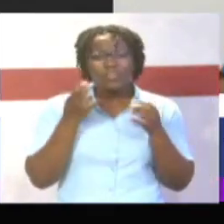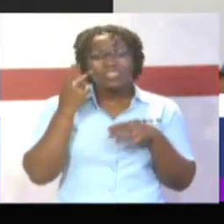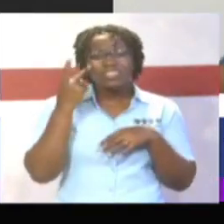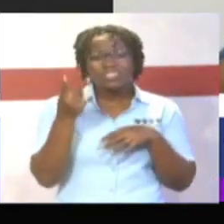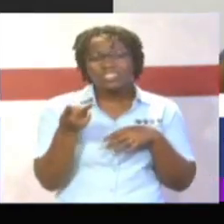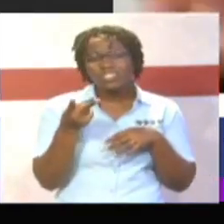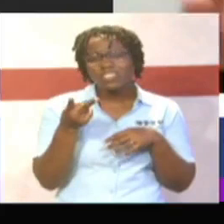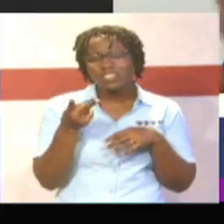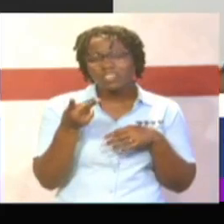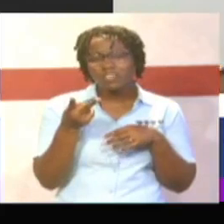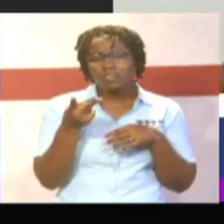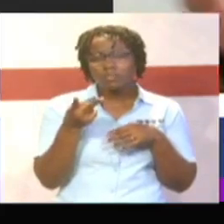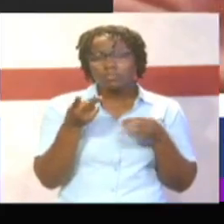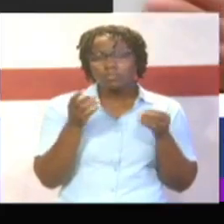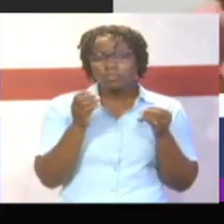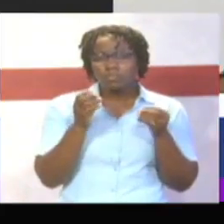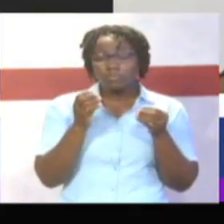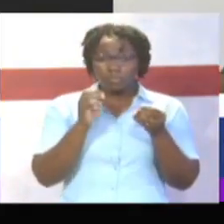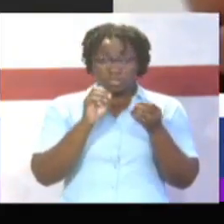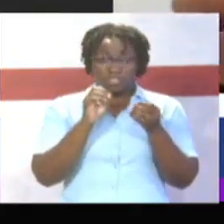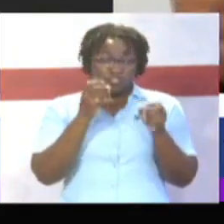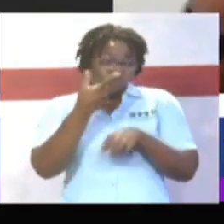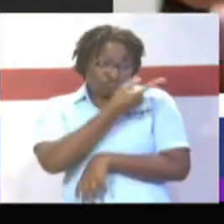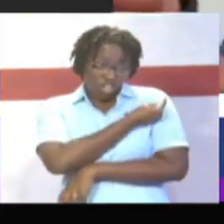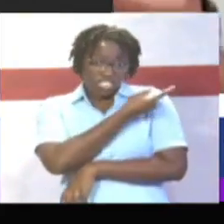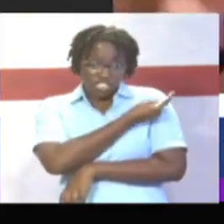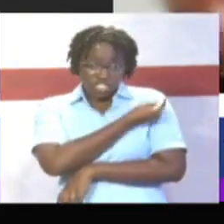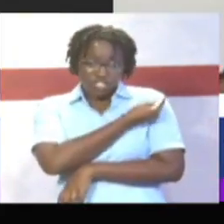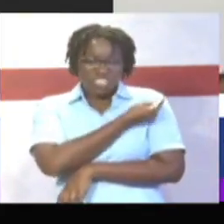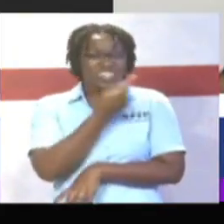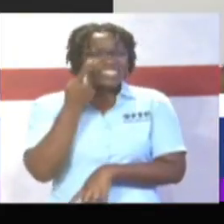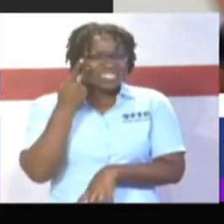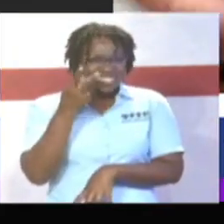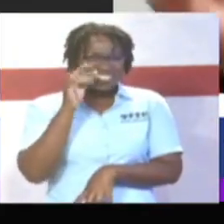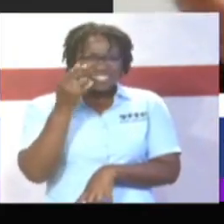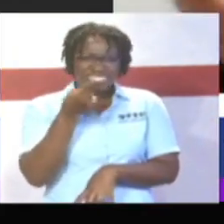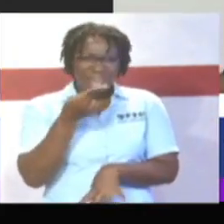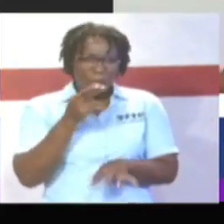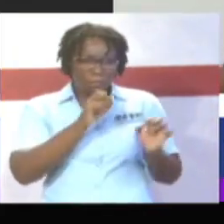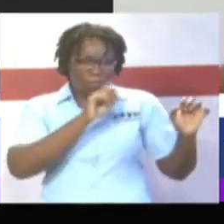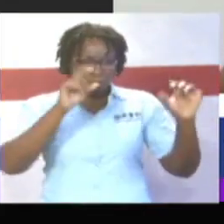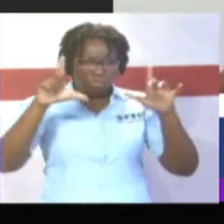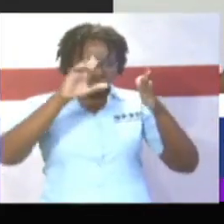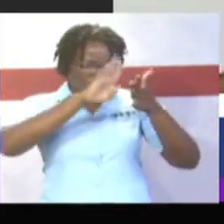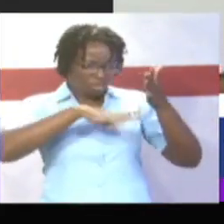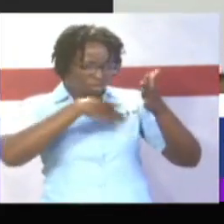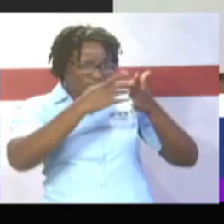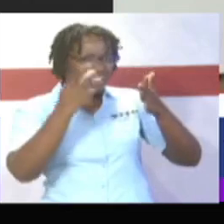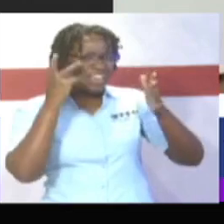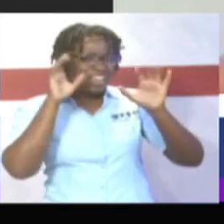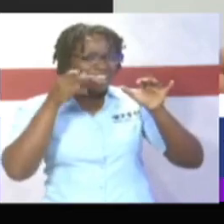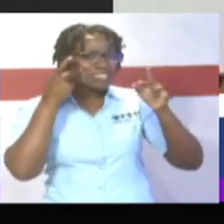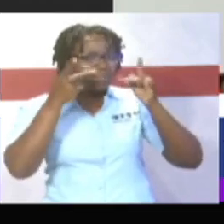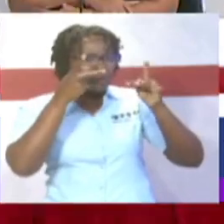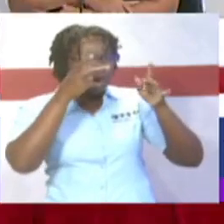like that translated to vaccination so we could see the breakdown of the demographics and that sort of thing. Thank